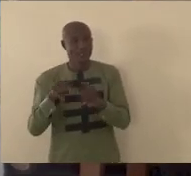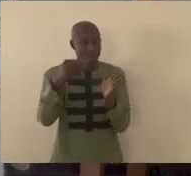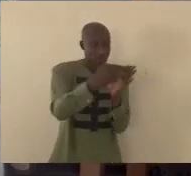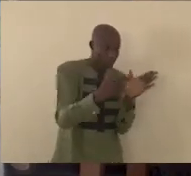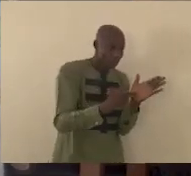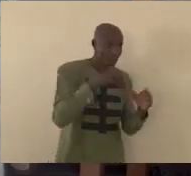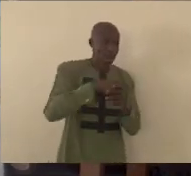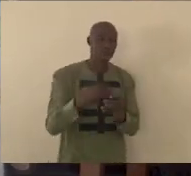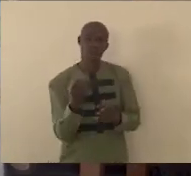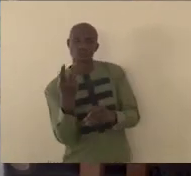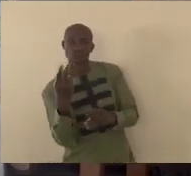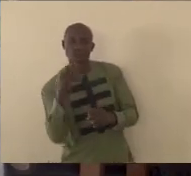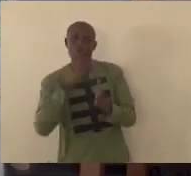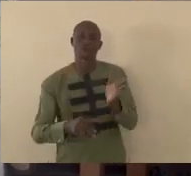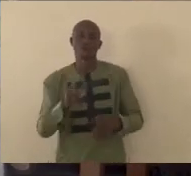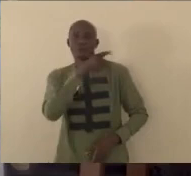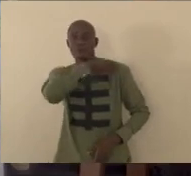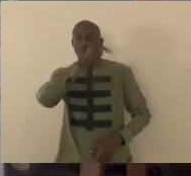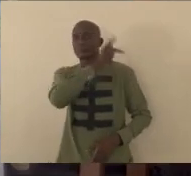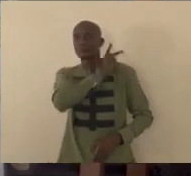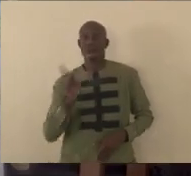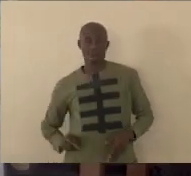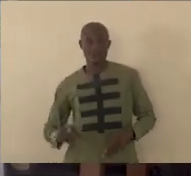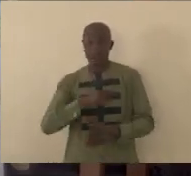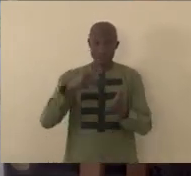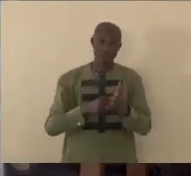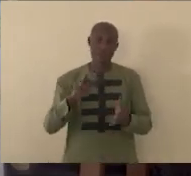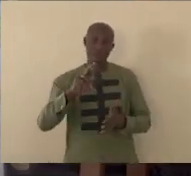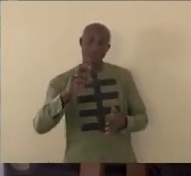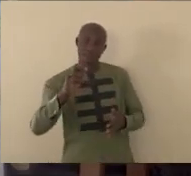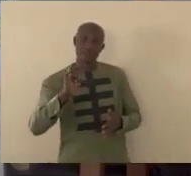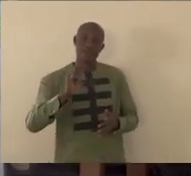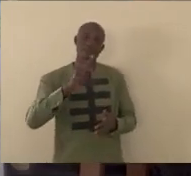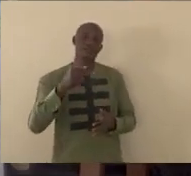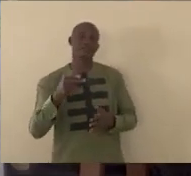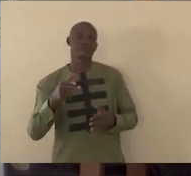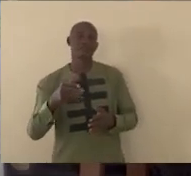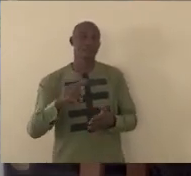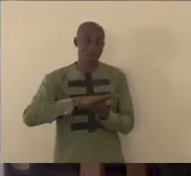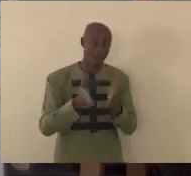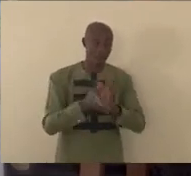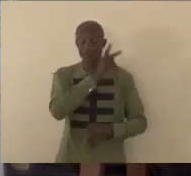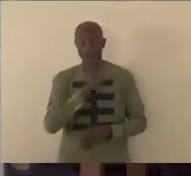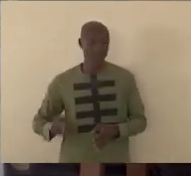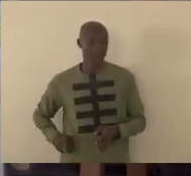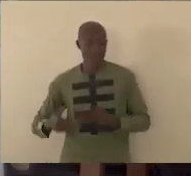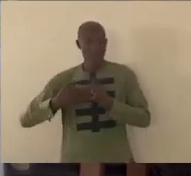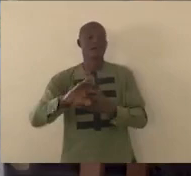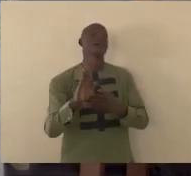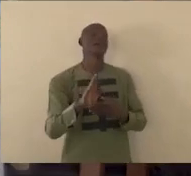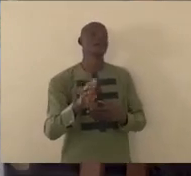is recorded in the 12th chapter of the book of Kings, it was this Rehoboam who succeeded his father Solomon as king of